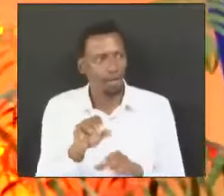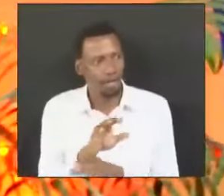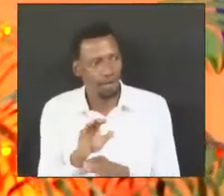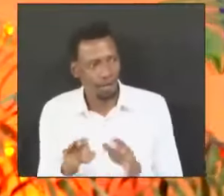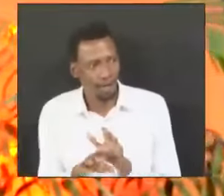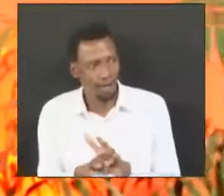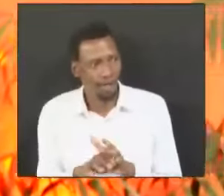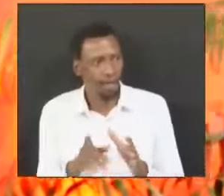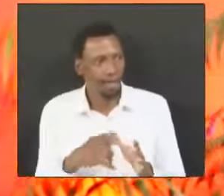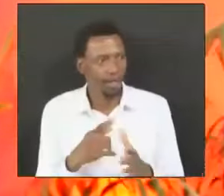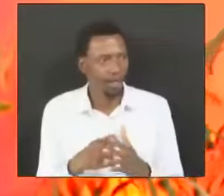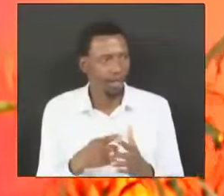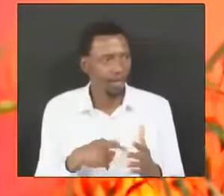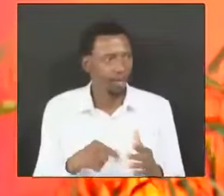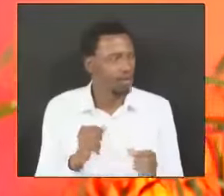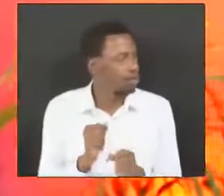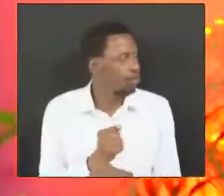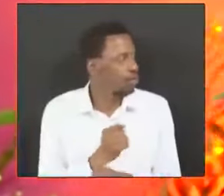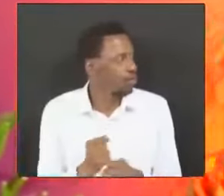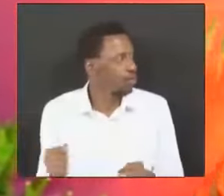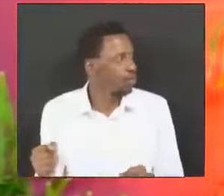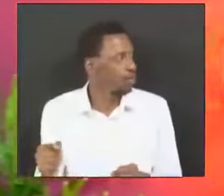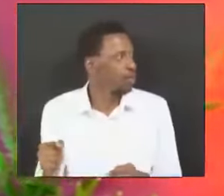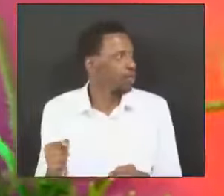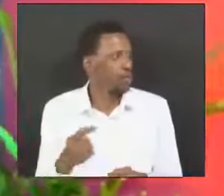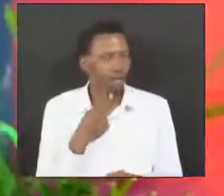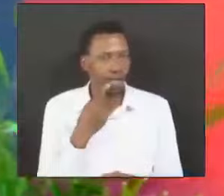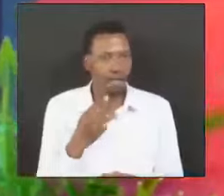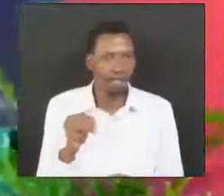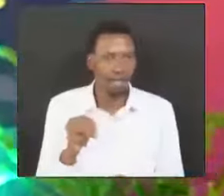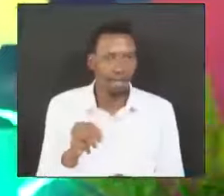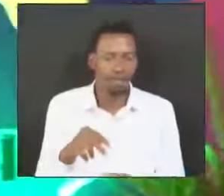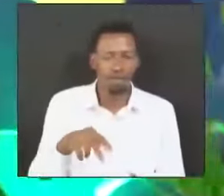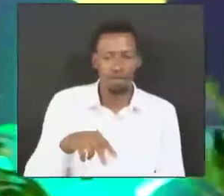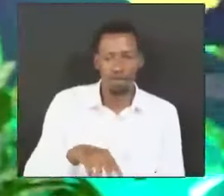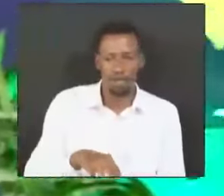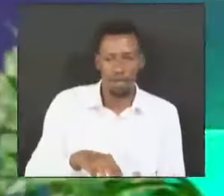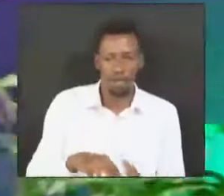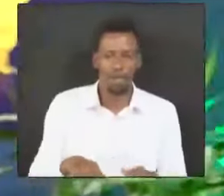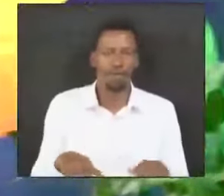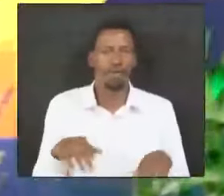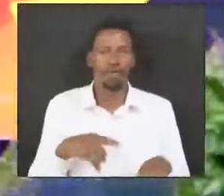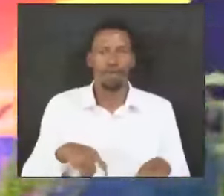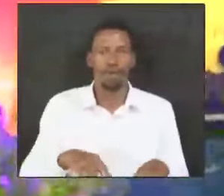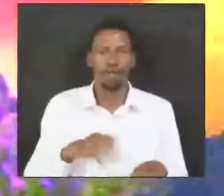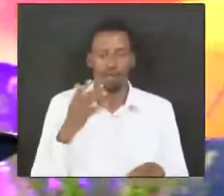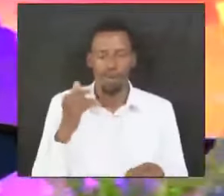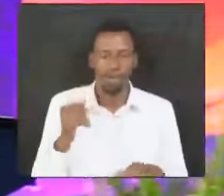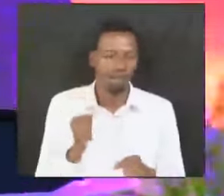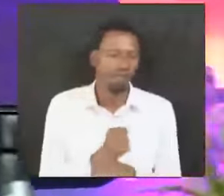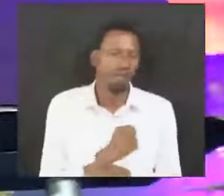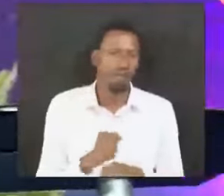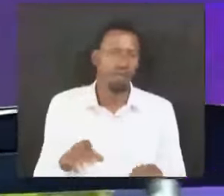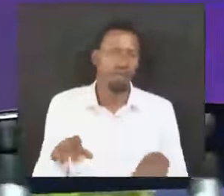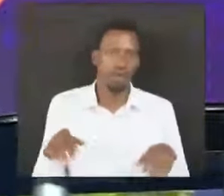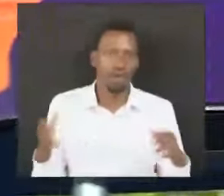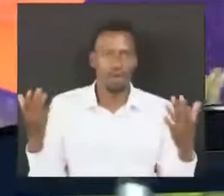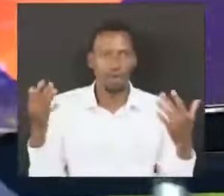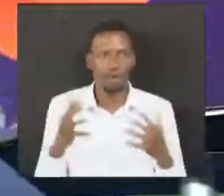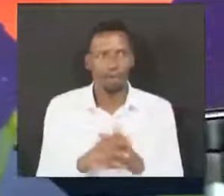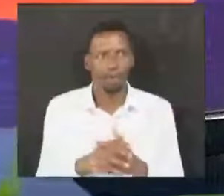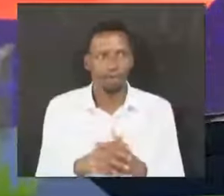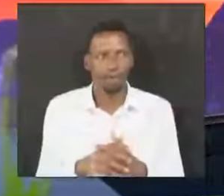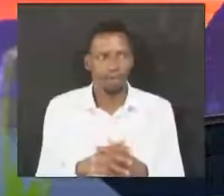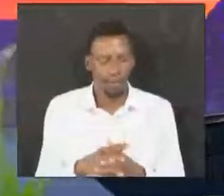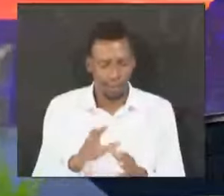we cannot say to them, stand and wait for us, because they cannot wait forever. The